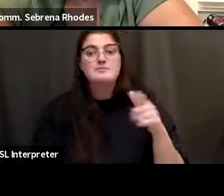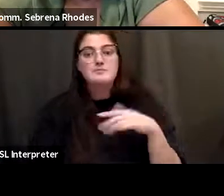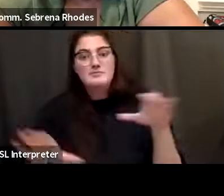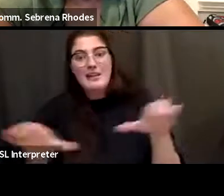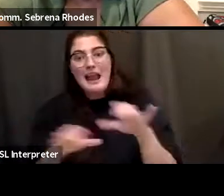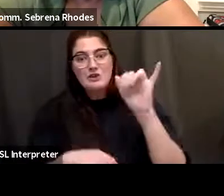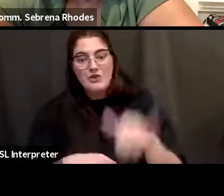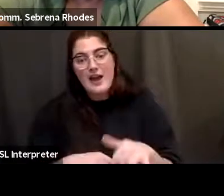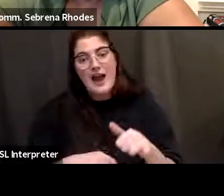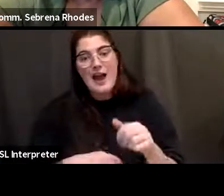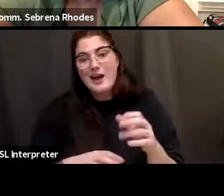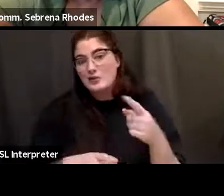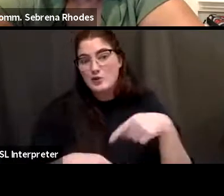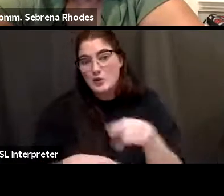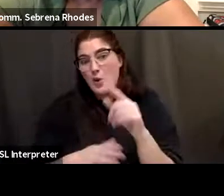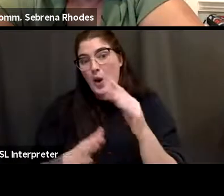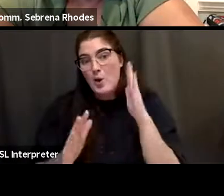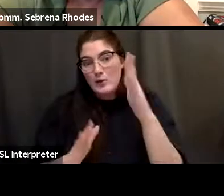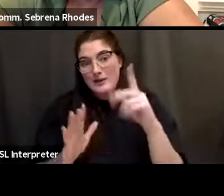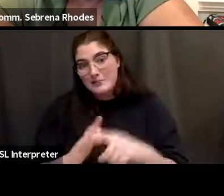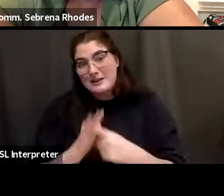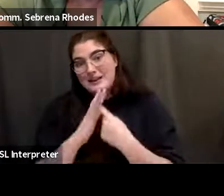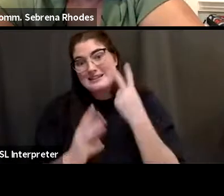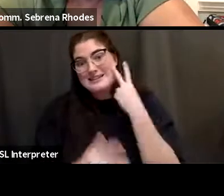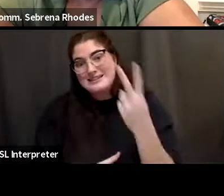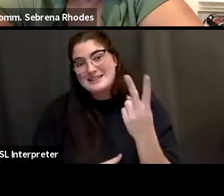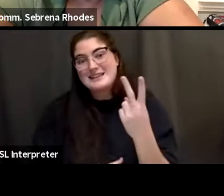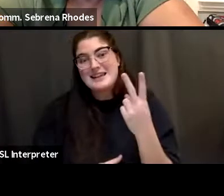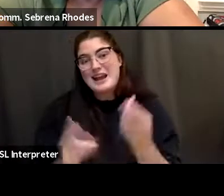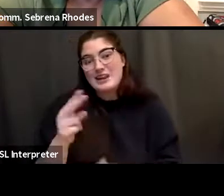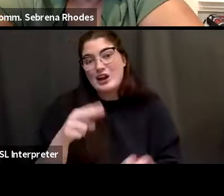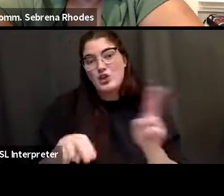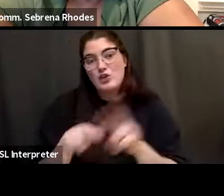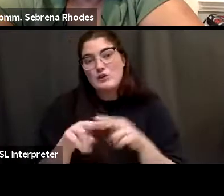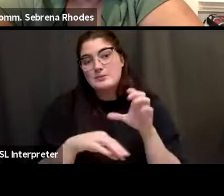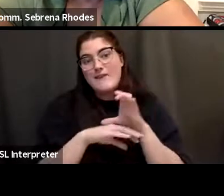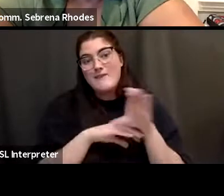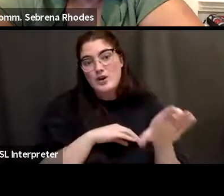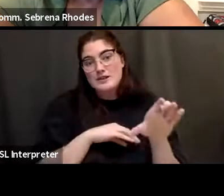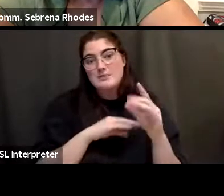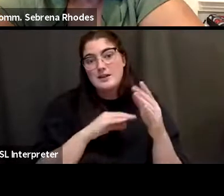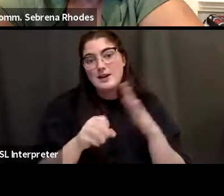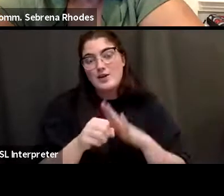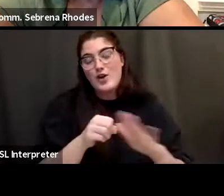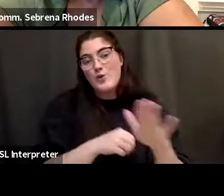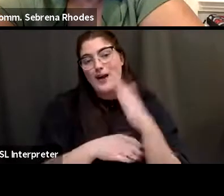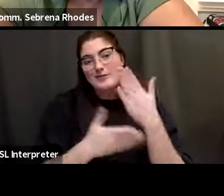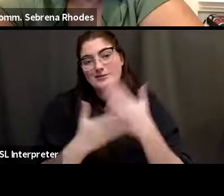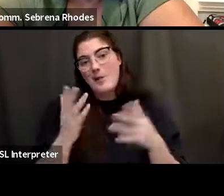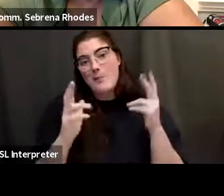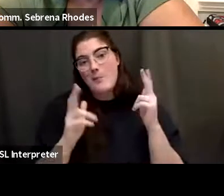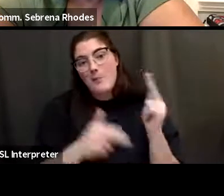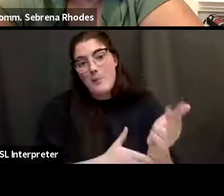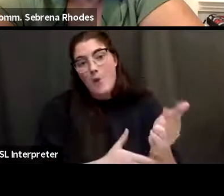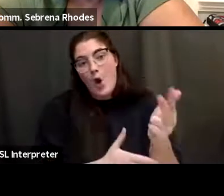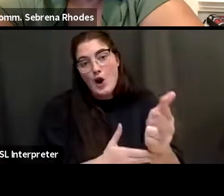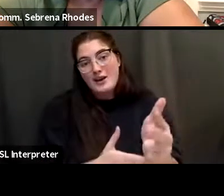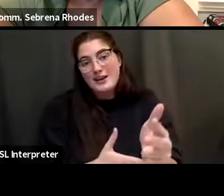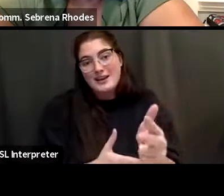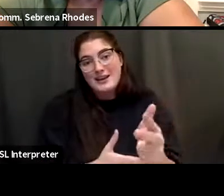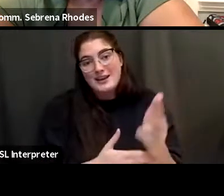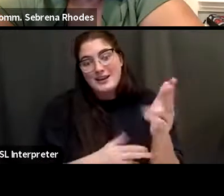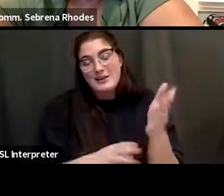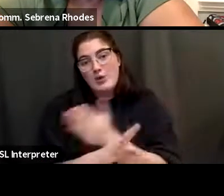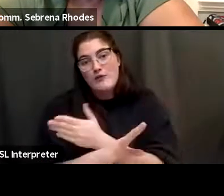well. So you'll begin to see increased enforcement around some parking, ahead of street